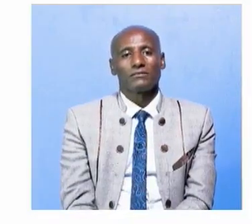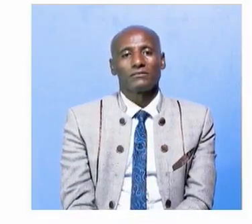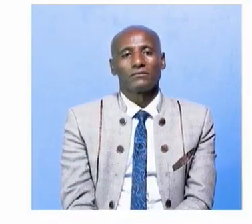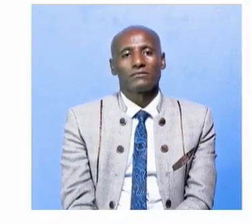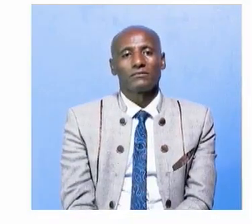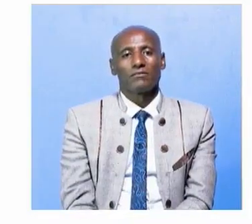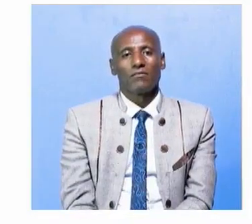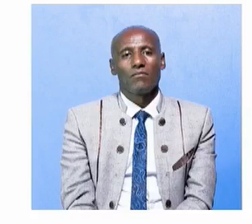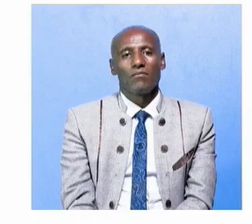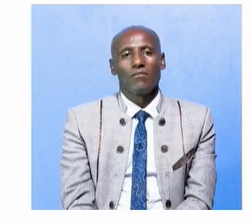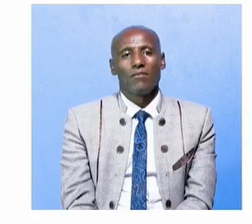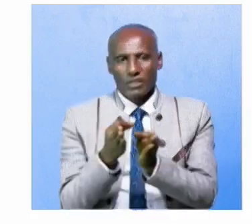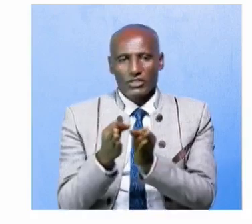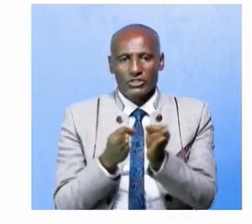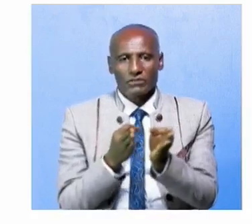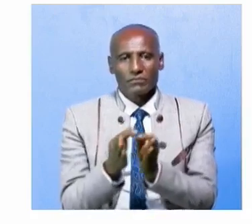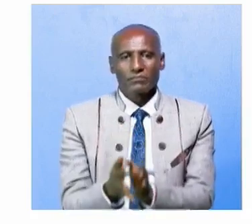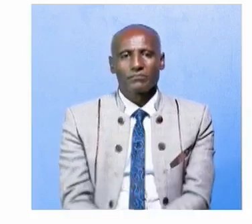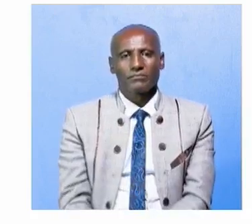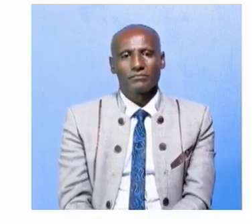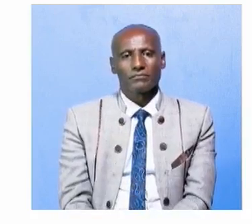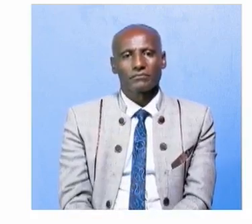Informal.